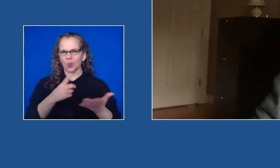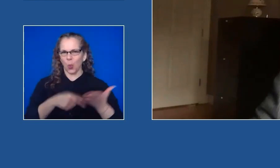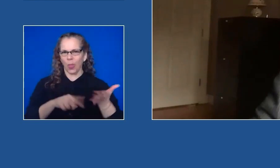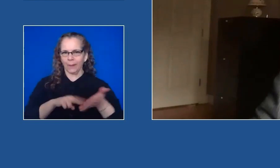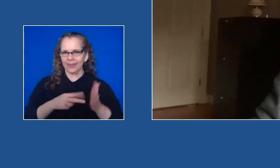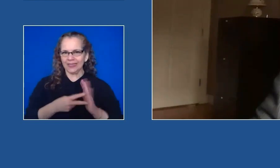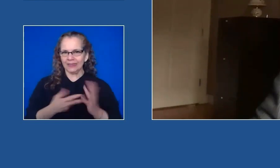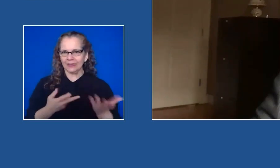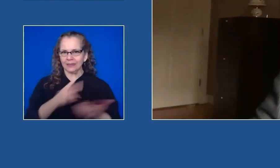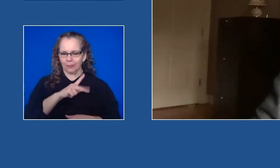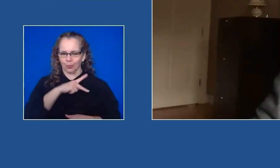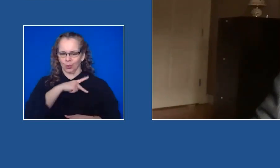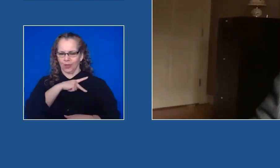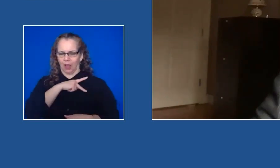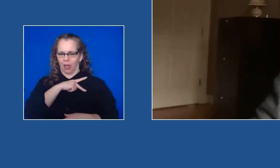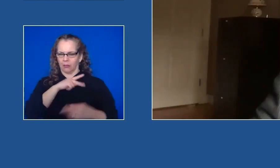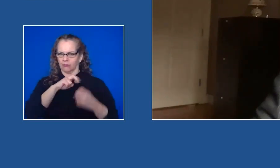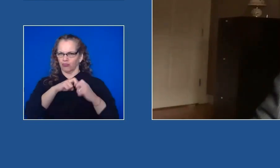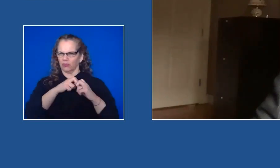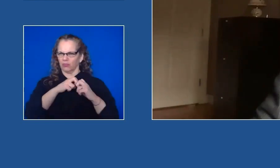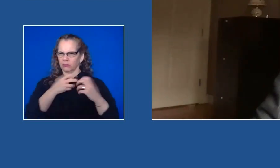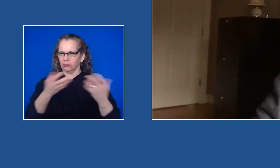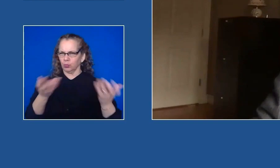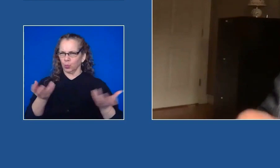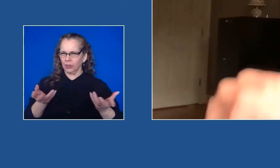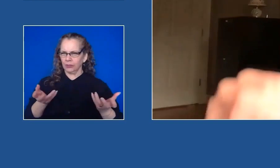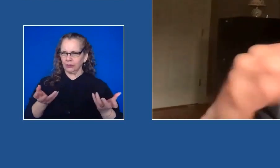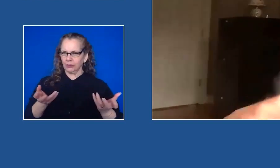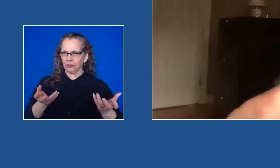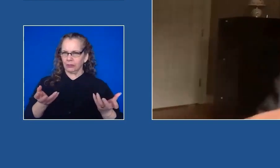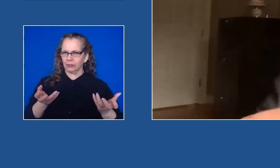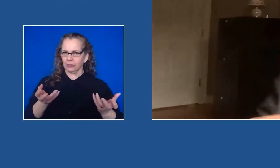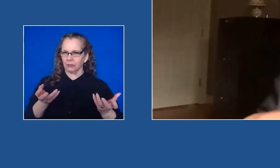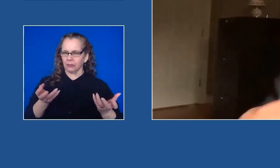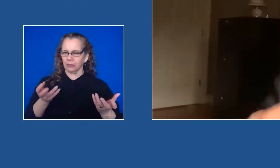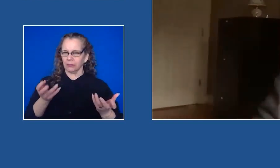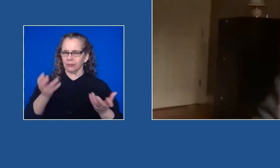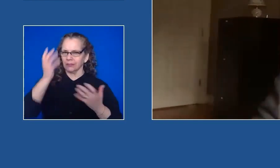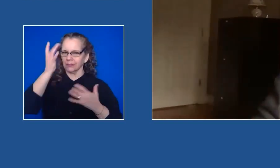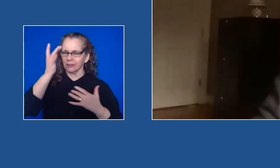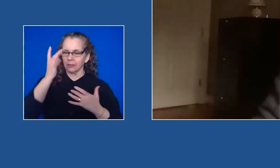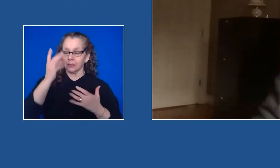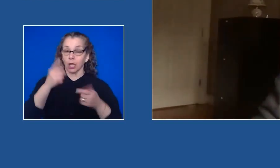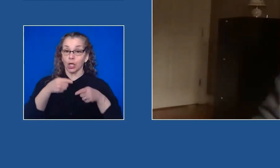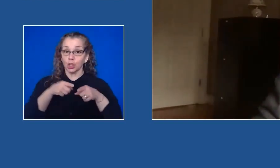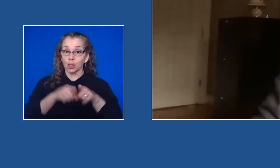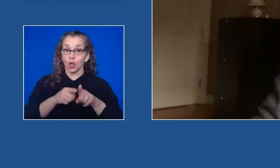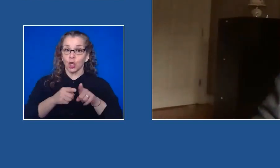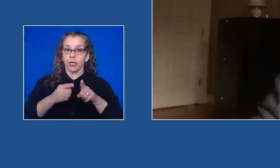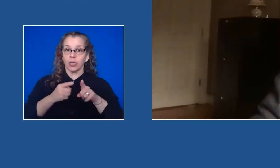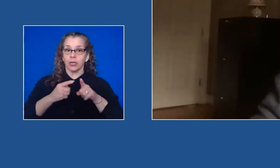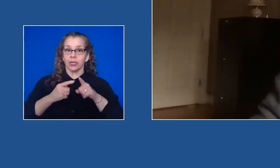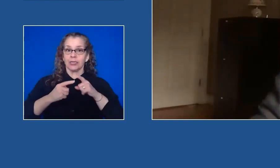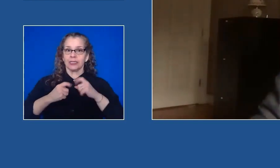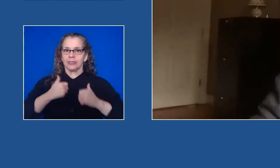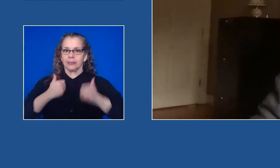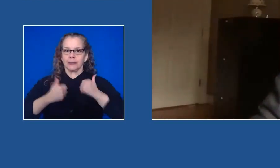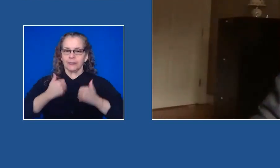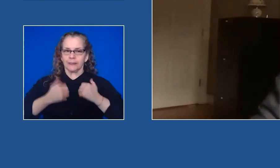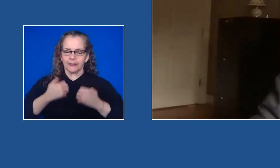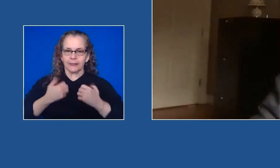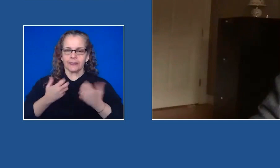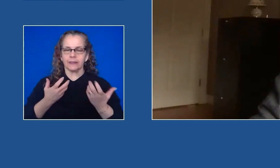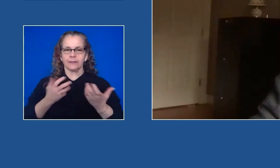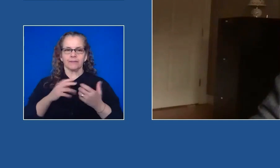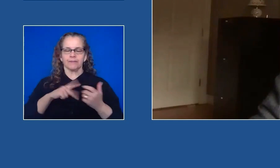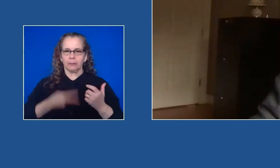how symptoms of personality disorders can manifest both during agitation, but also during an emergency department visit. What I